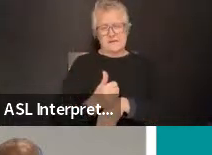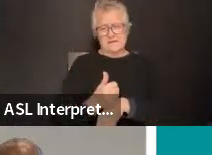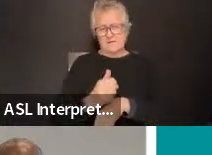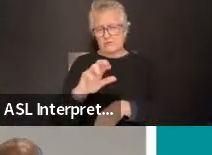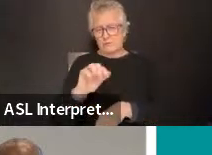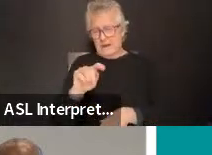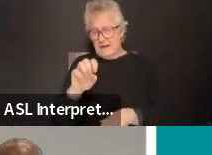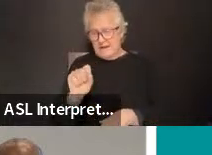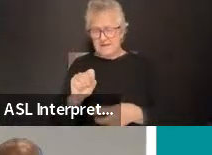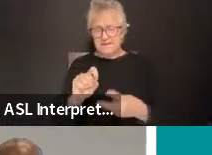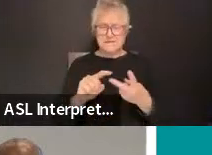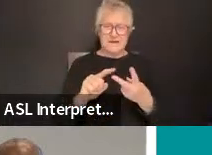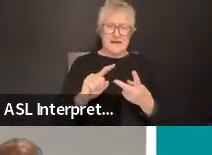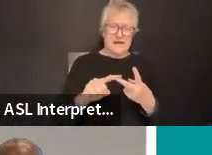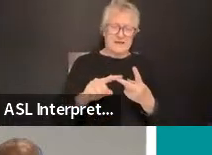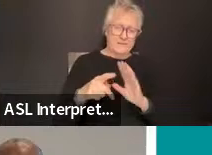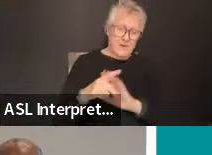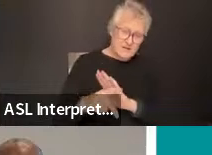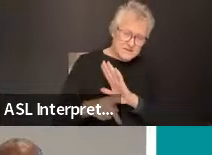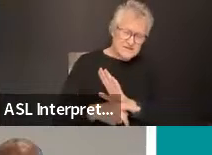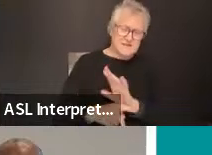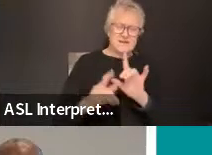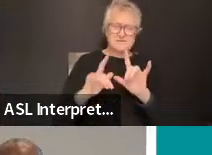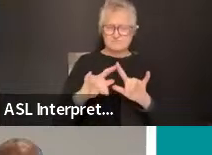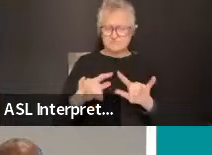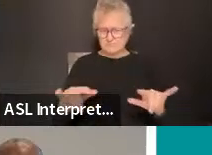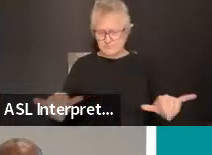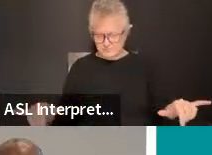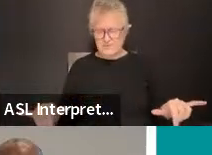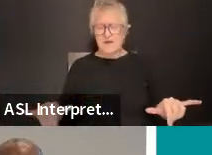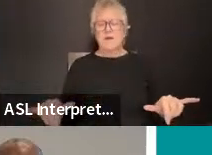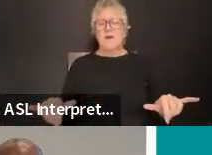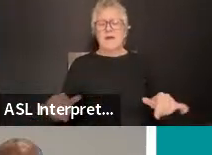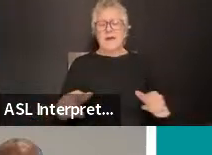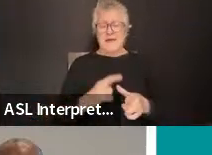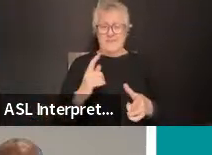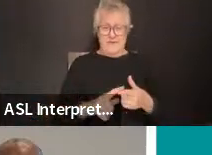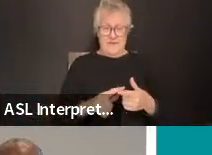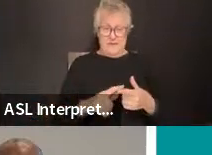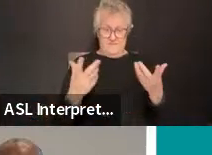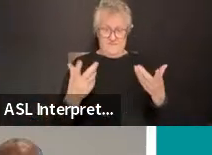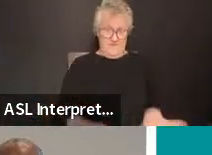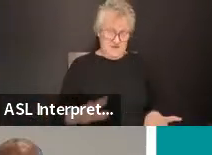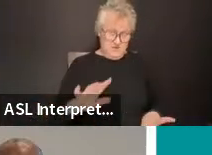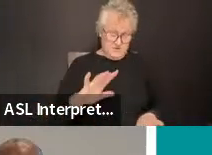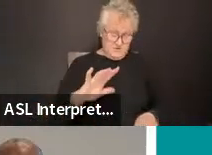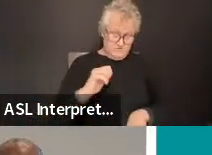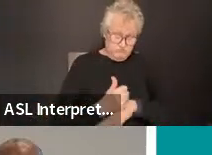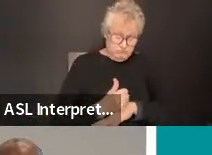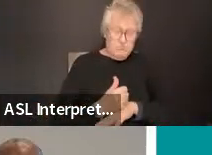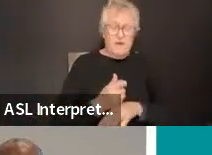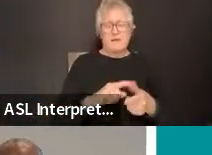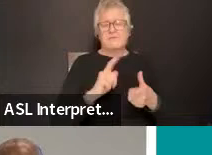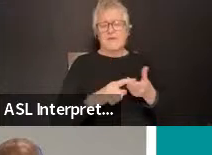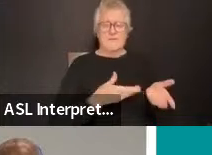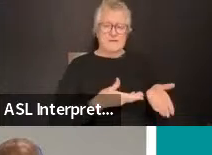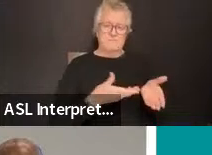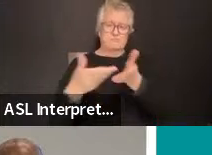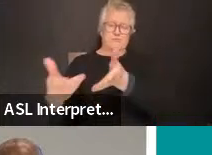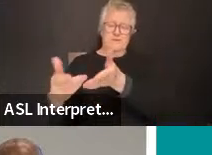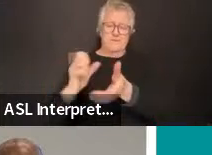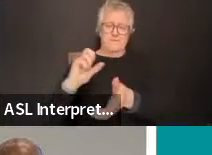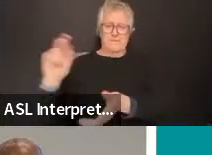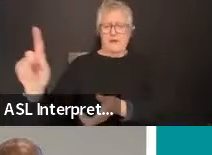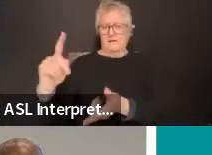rates, bring those back to their full commissions for approval. And they met for the first time last week. They'll